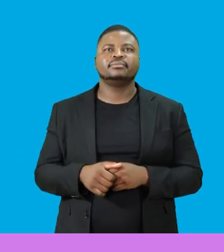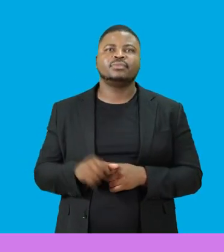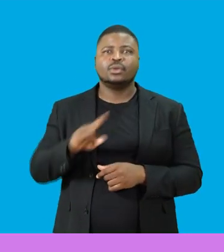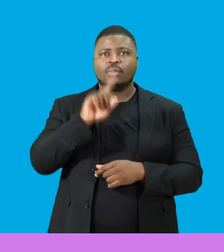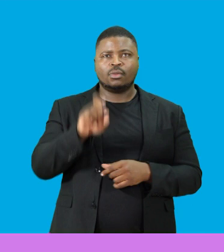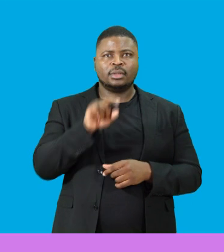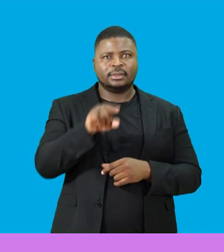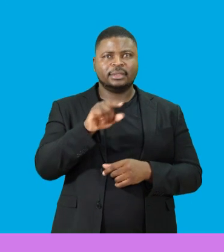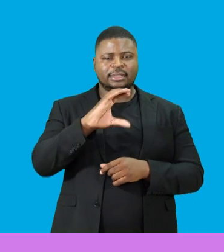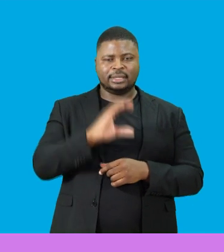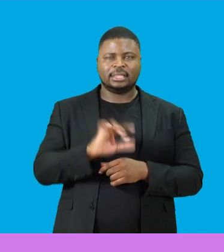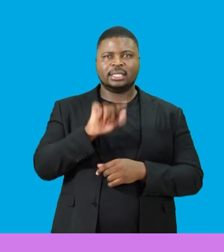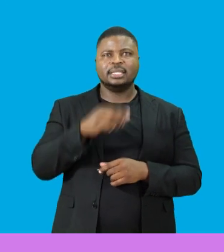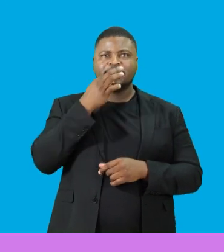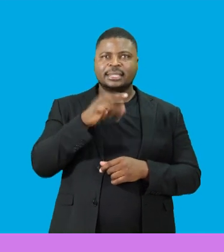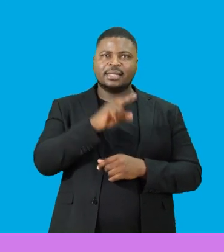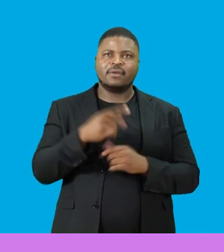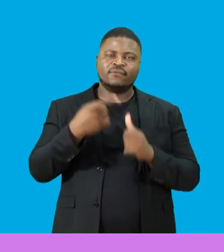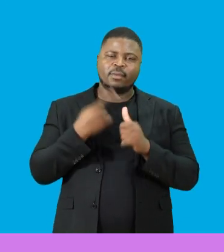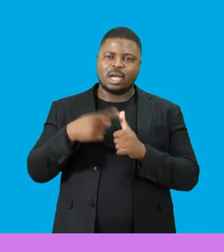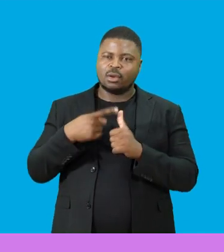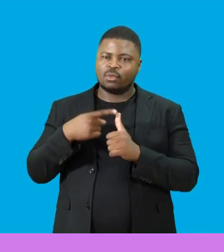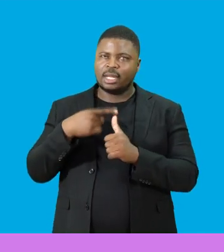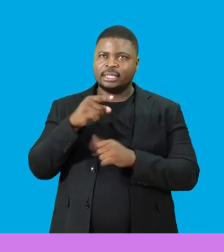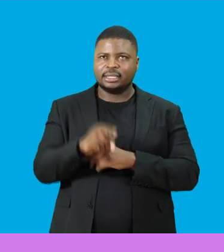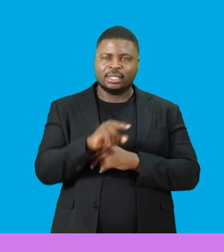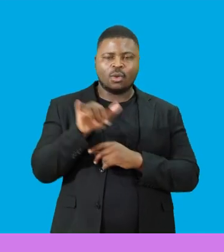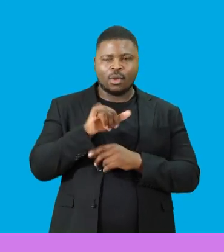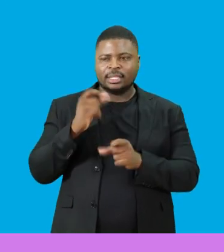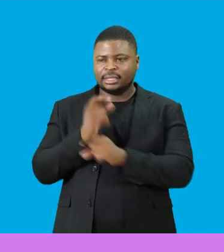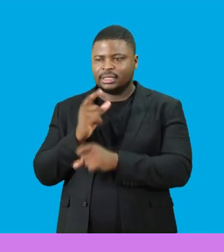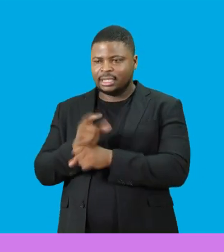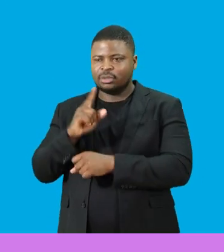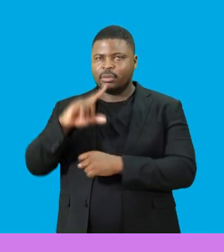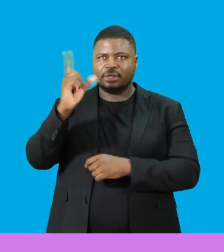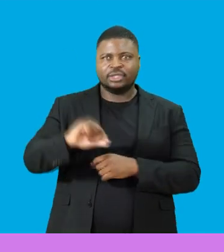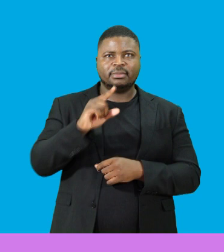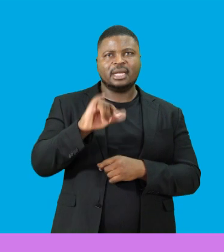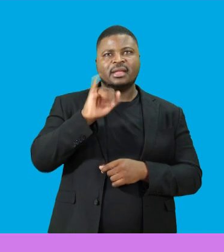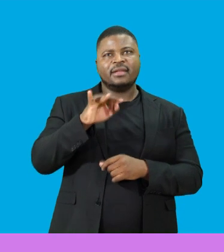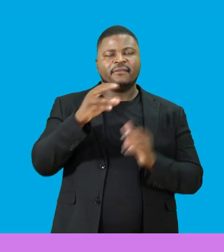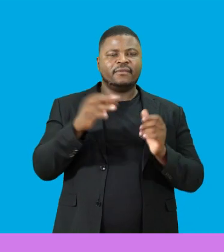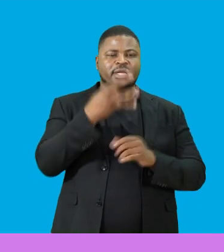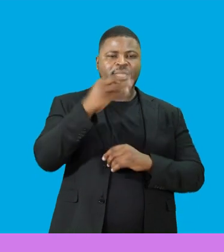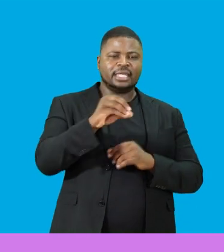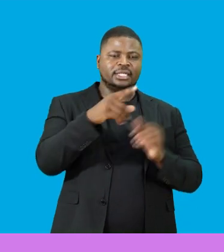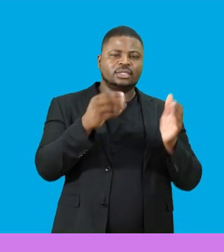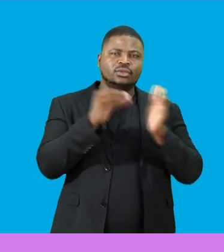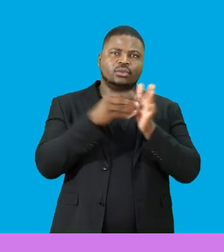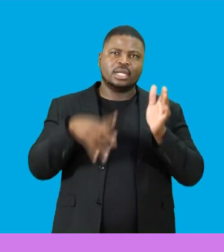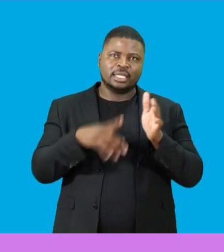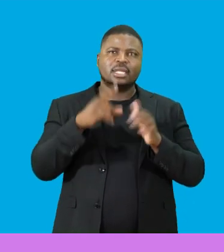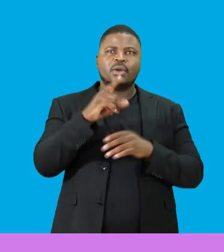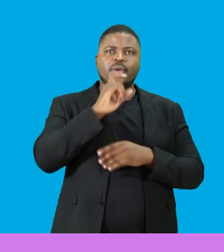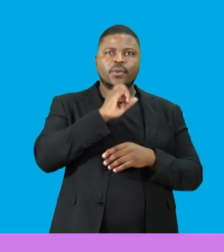says, determine by use of calculations which taxi will be cheaper if 30 learners paid for this trip. You